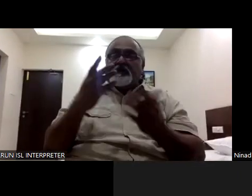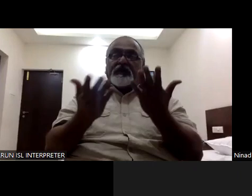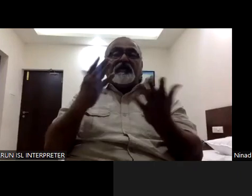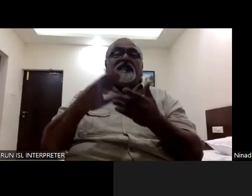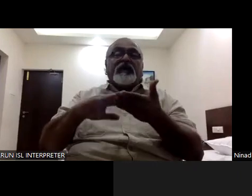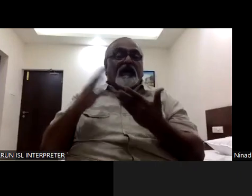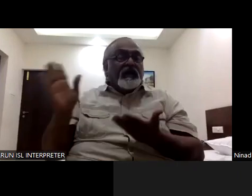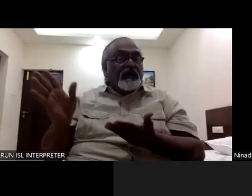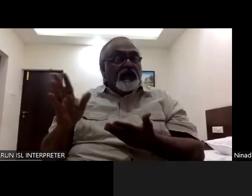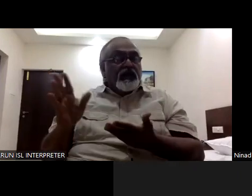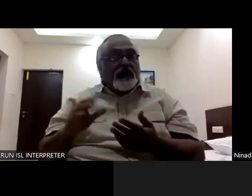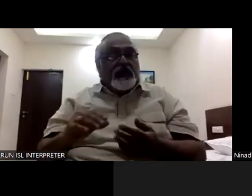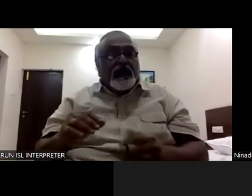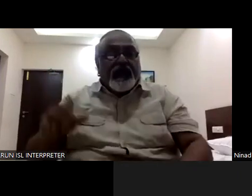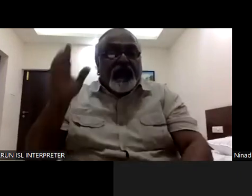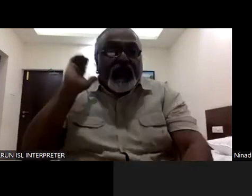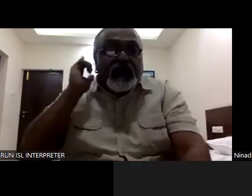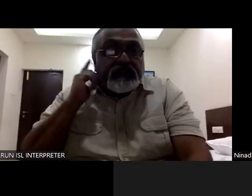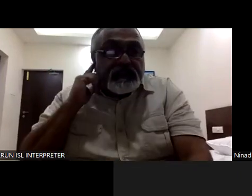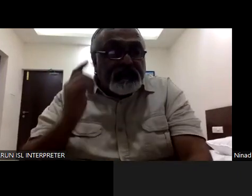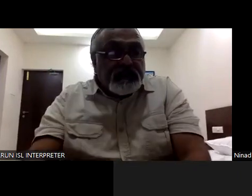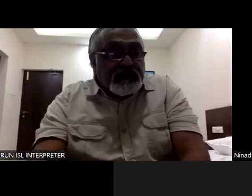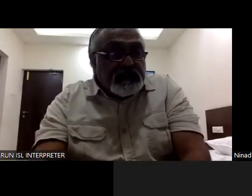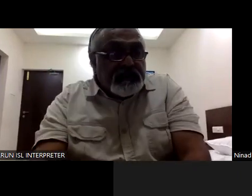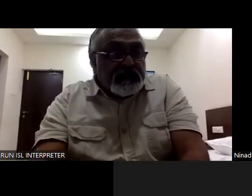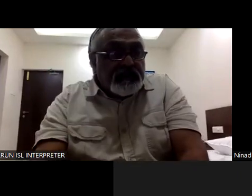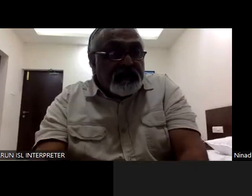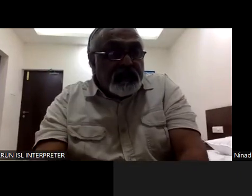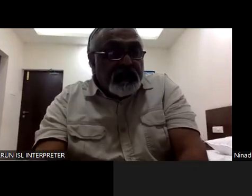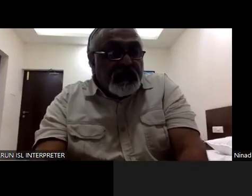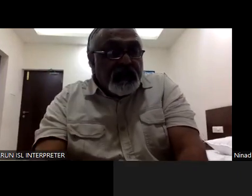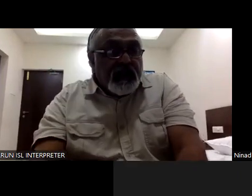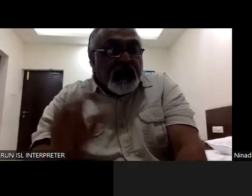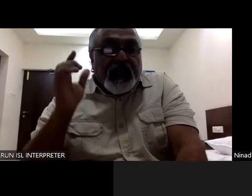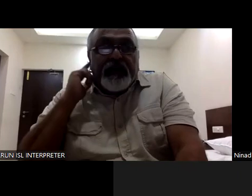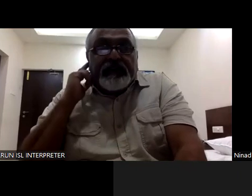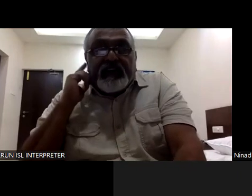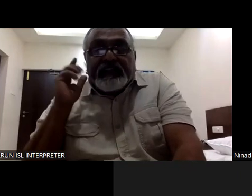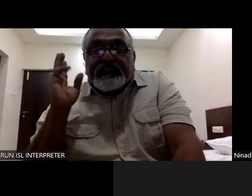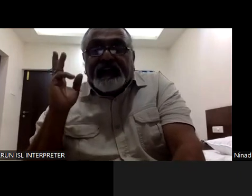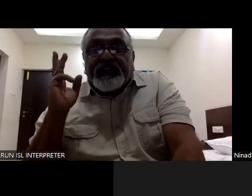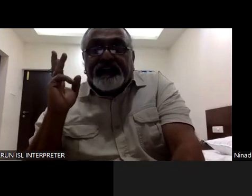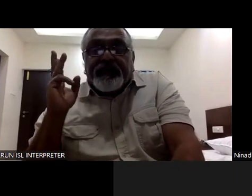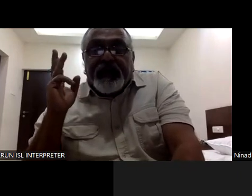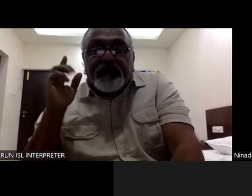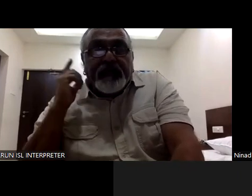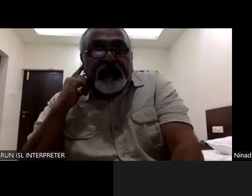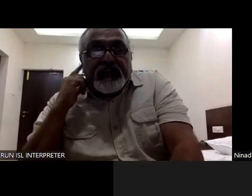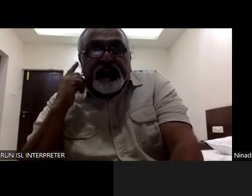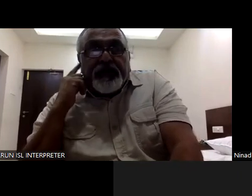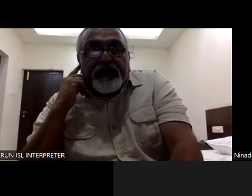they are just very, very happy in their own lives. So, I mean. I missed the last 3 sentences,